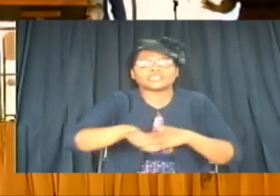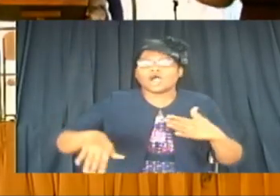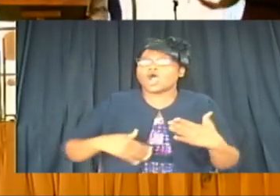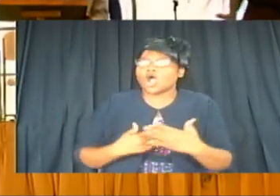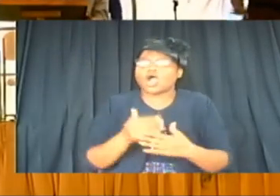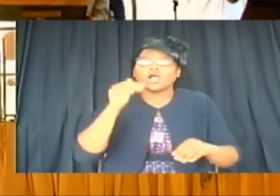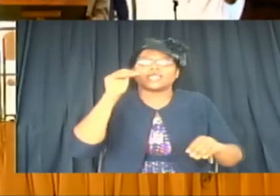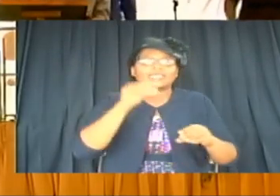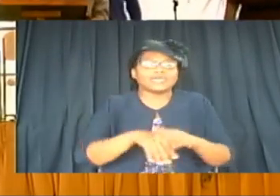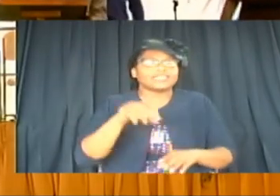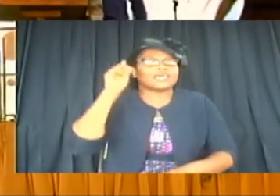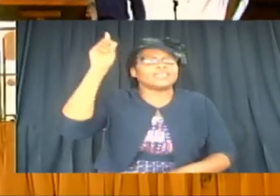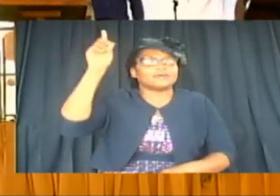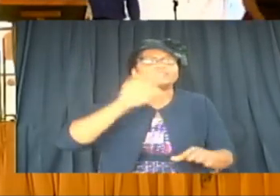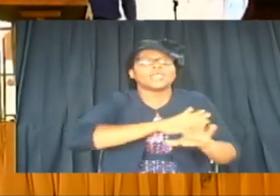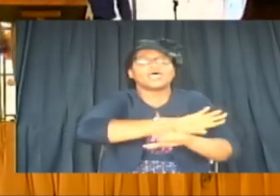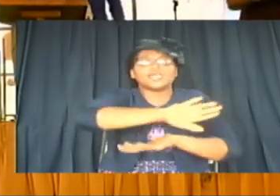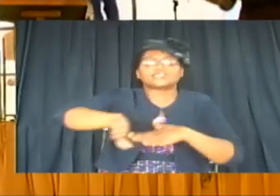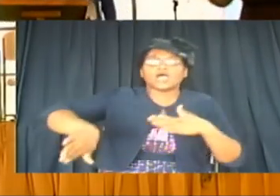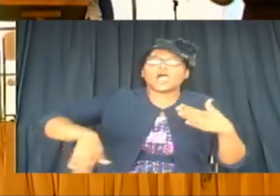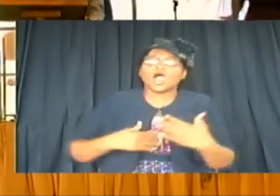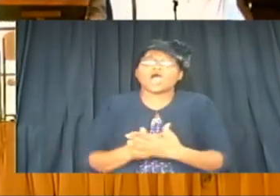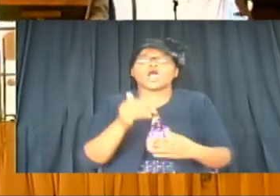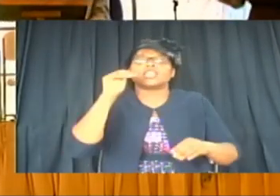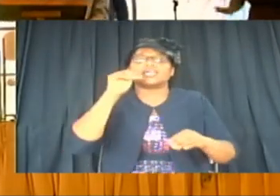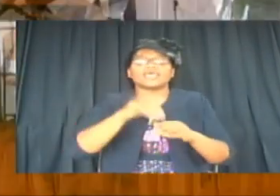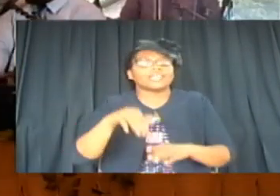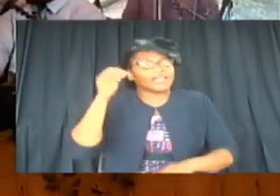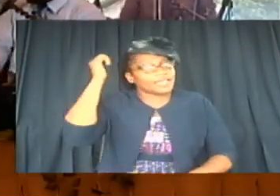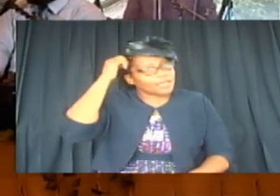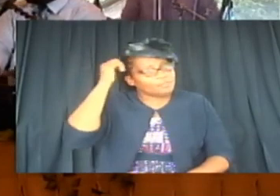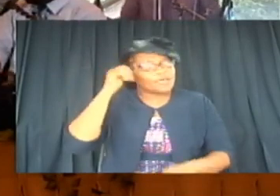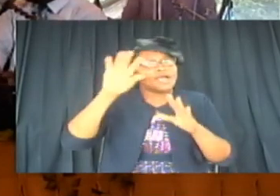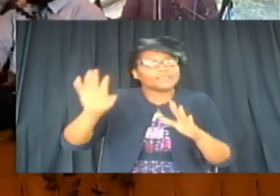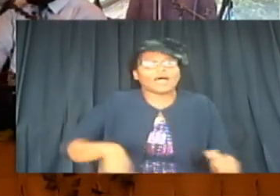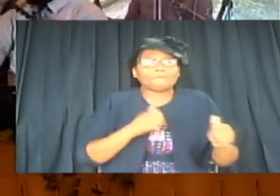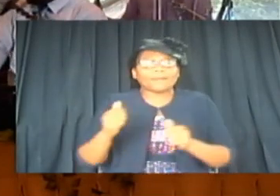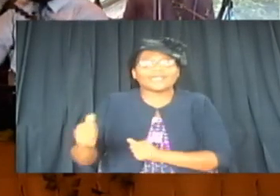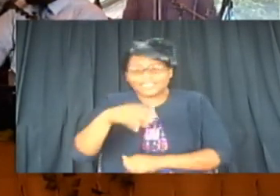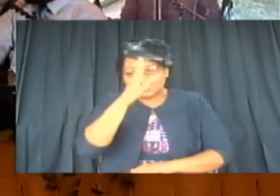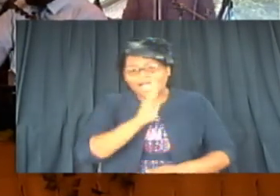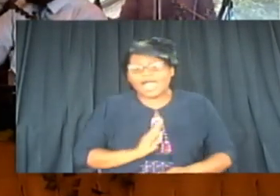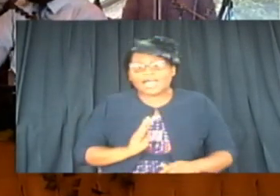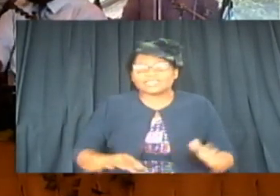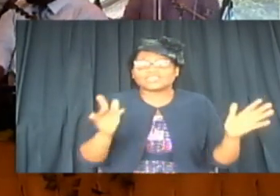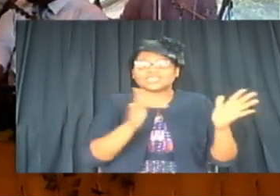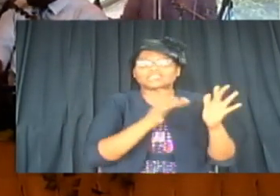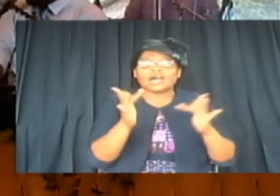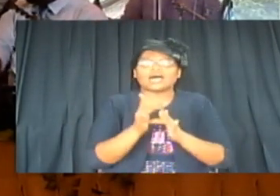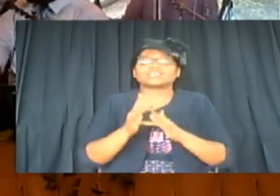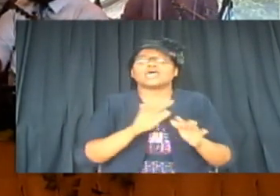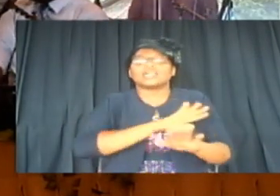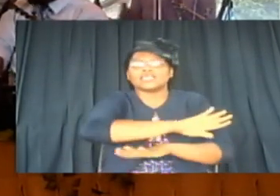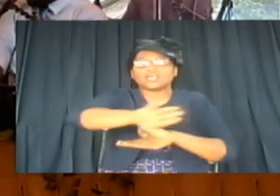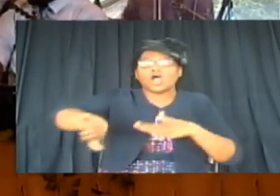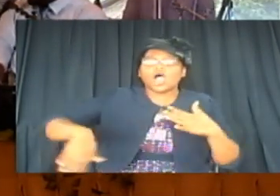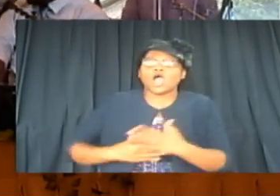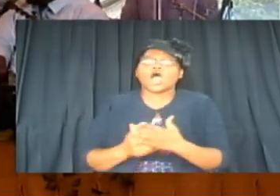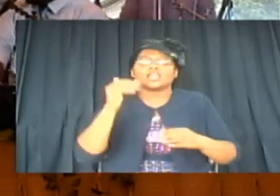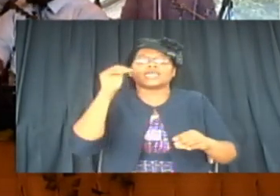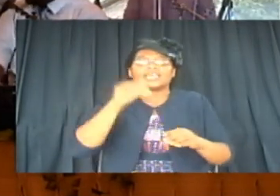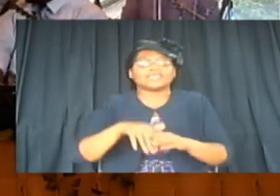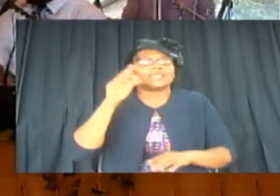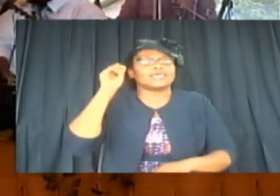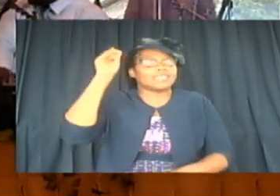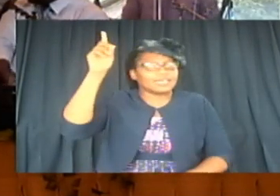It's all in Him. It's all in Him. The mighty God is Jesus. It's